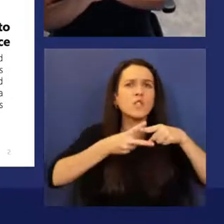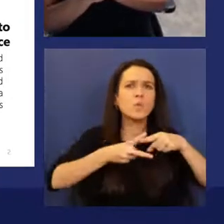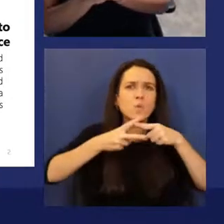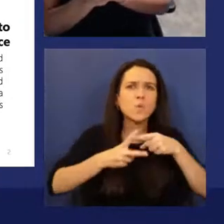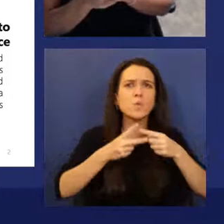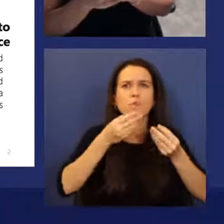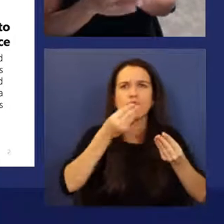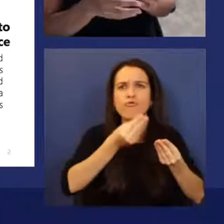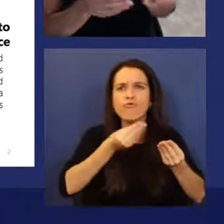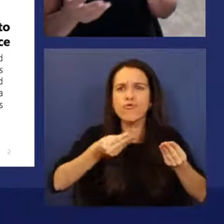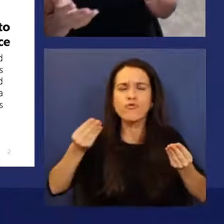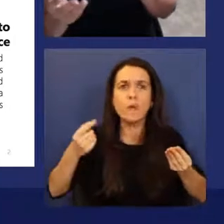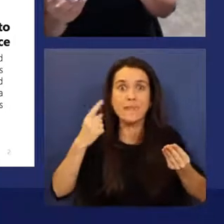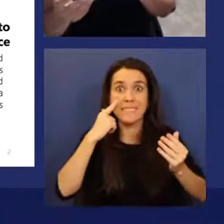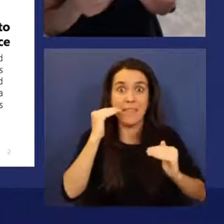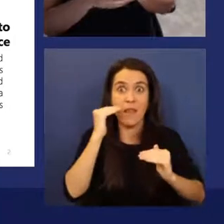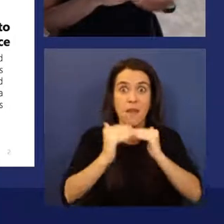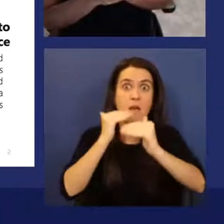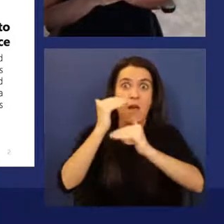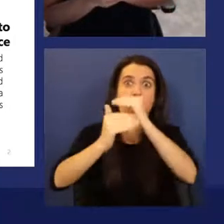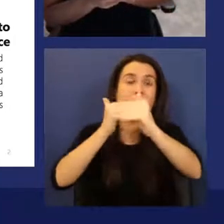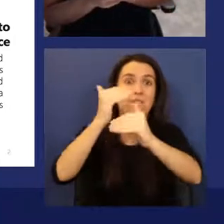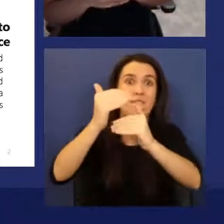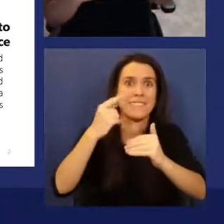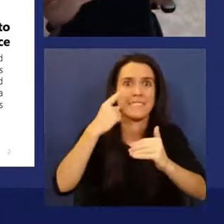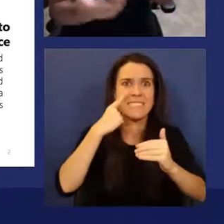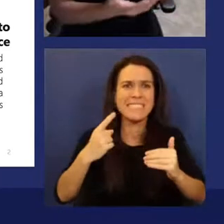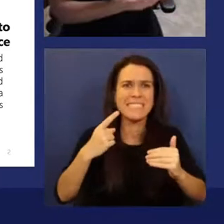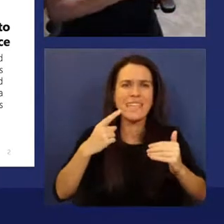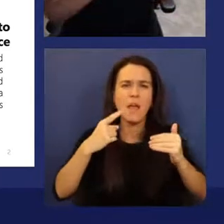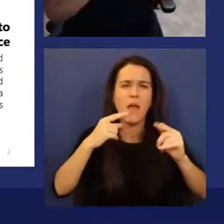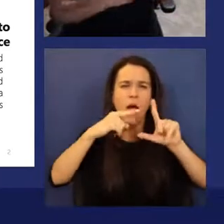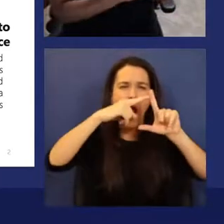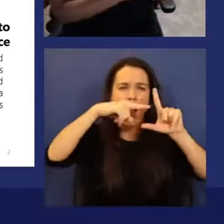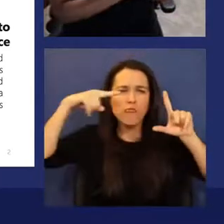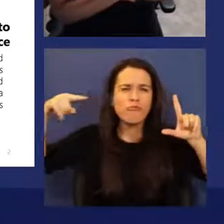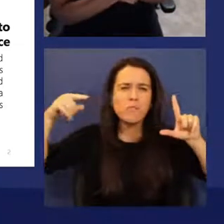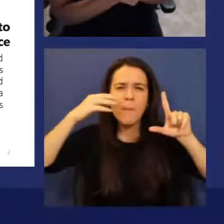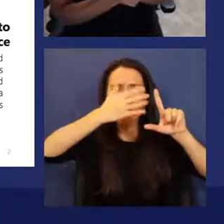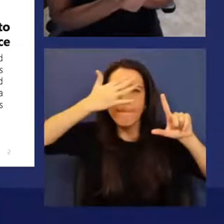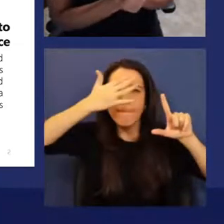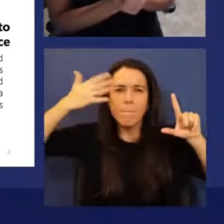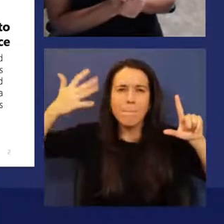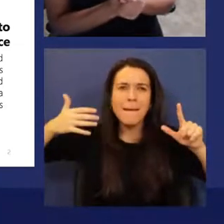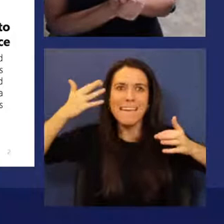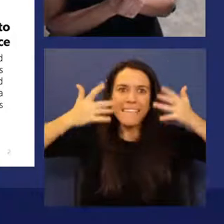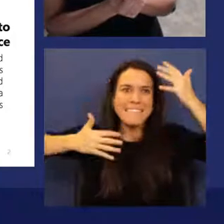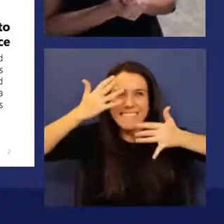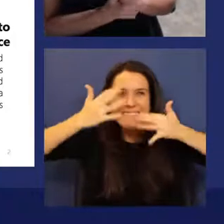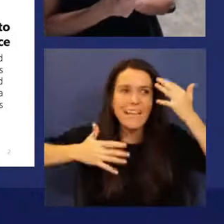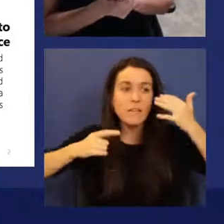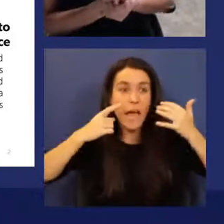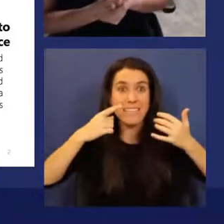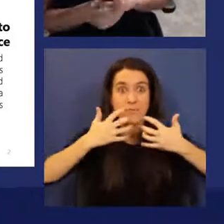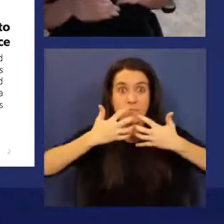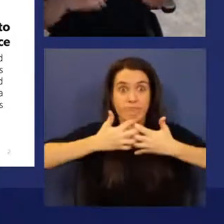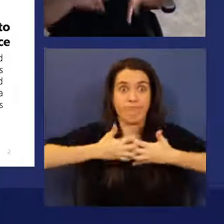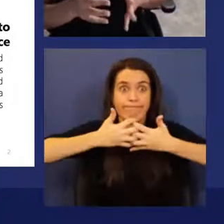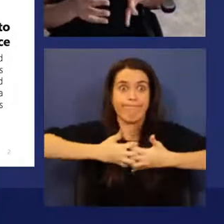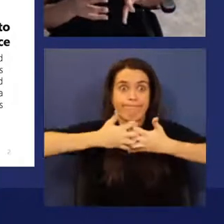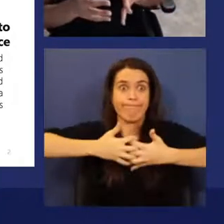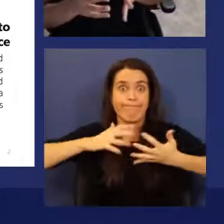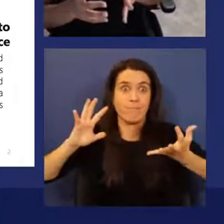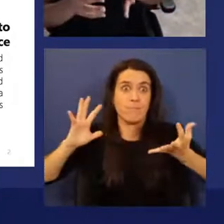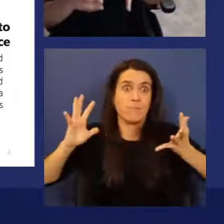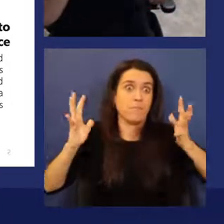the advancements that we have in hardware, algorithms, and data, and everything that came with the fourth industrial revolution.